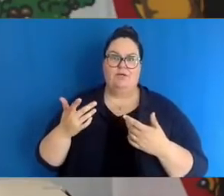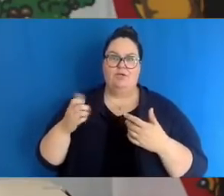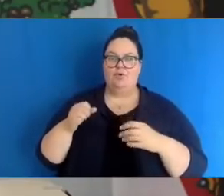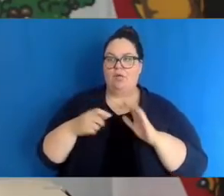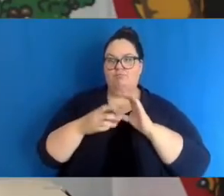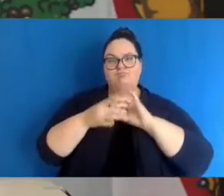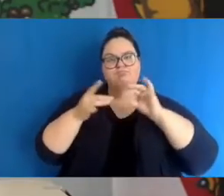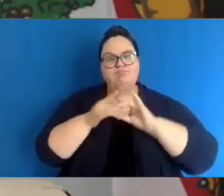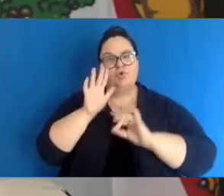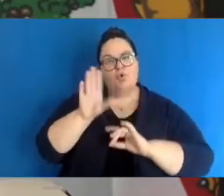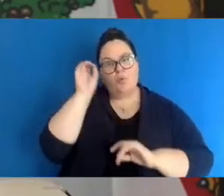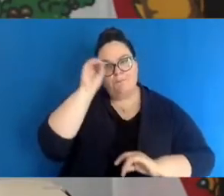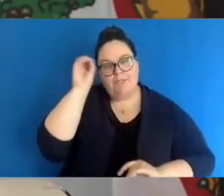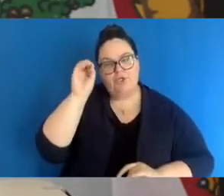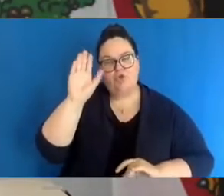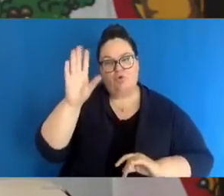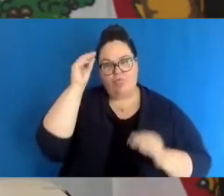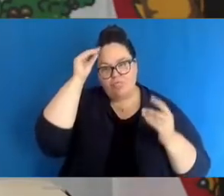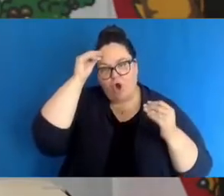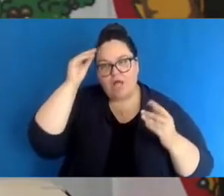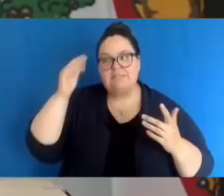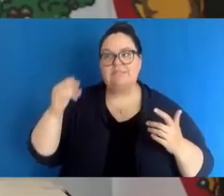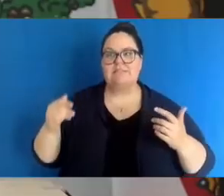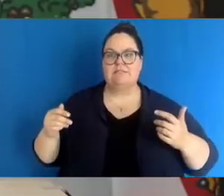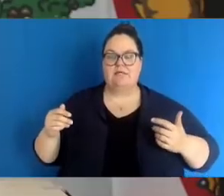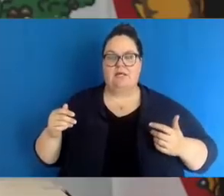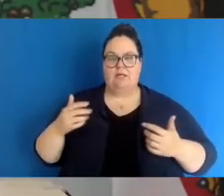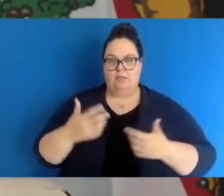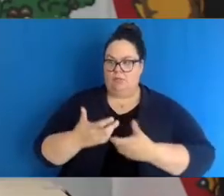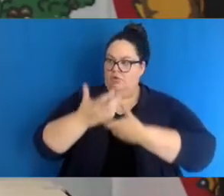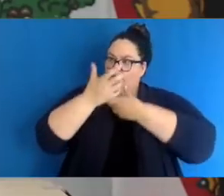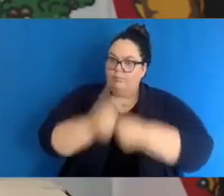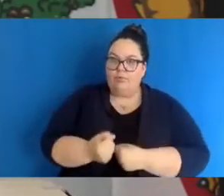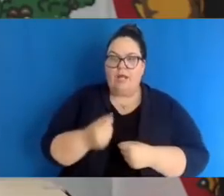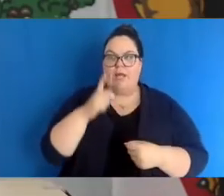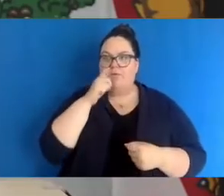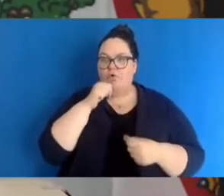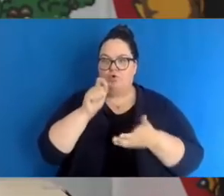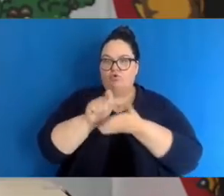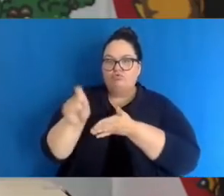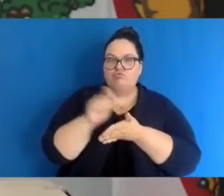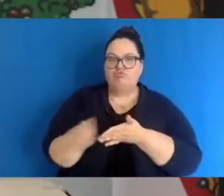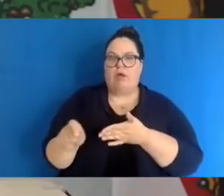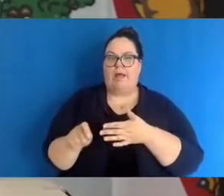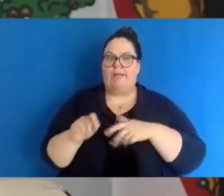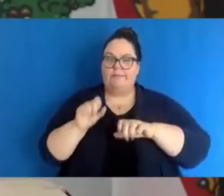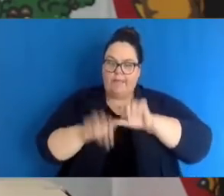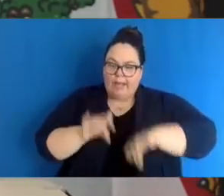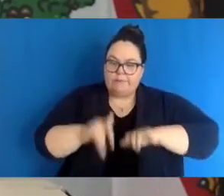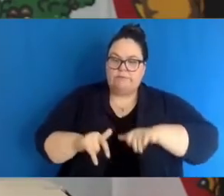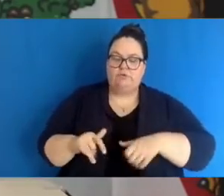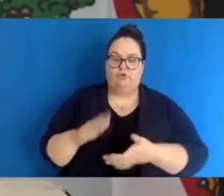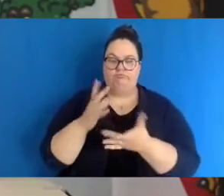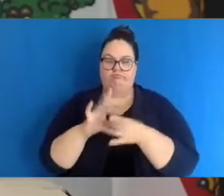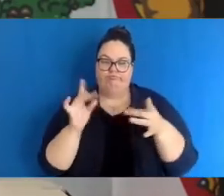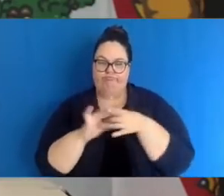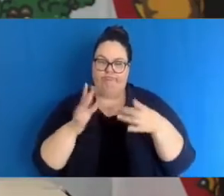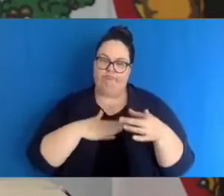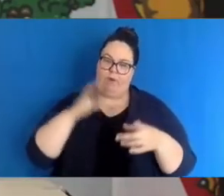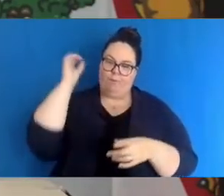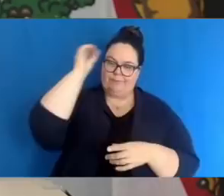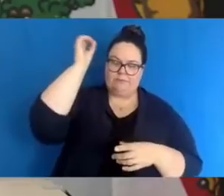and thoughts, and there's no shortage of courage for those to write or text or talk about what their views